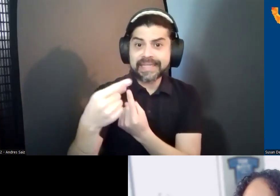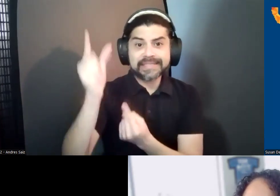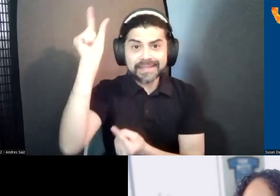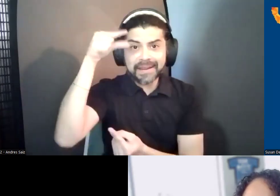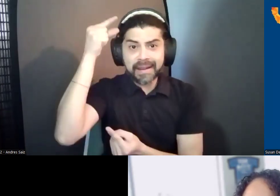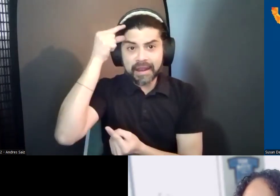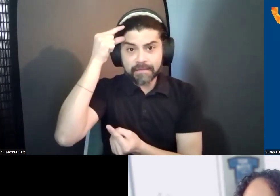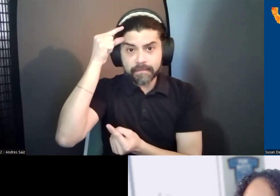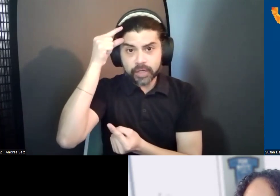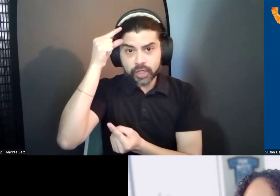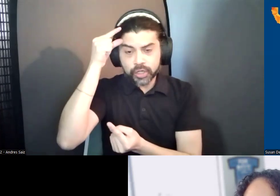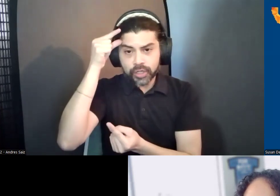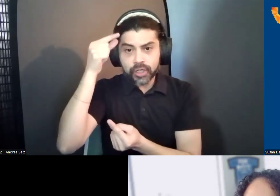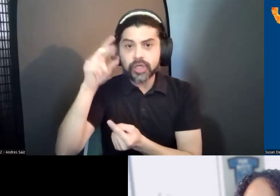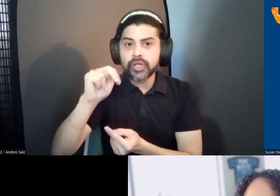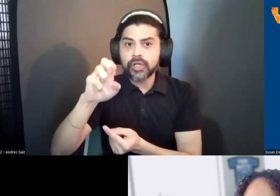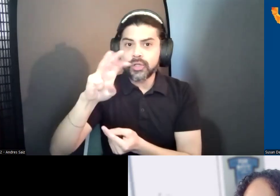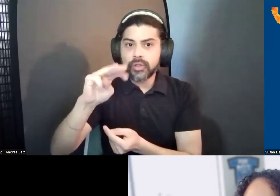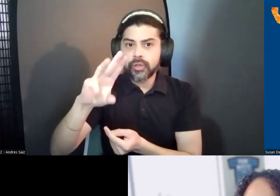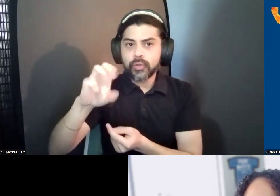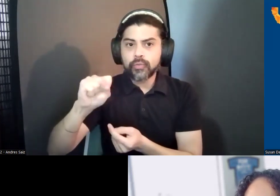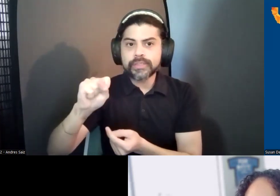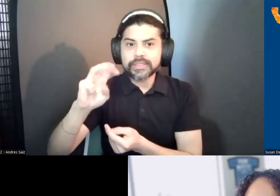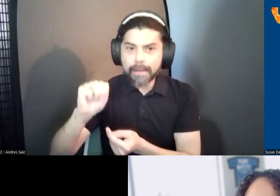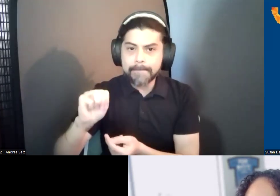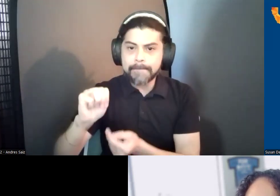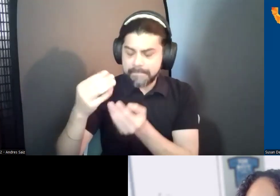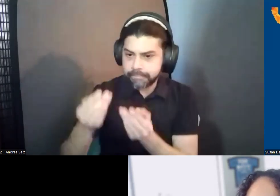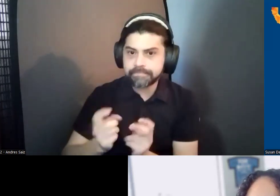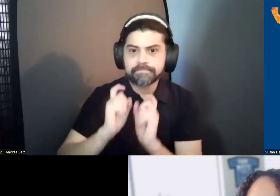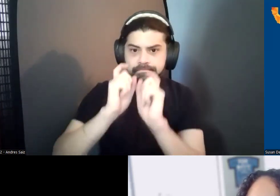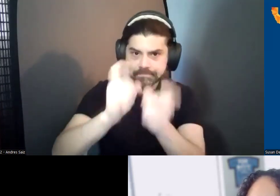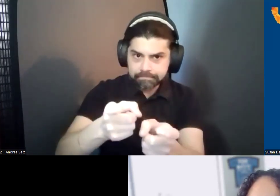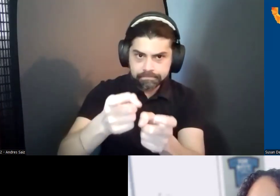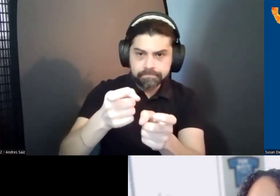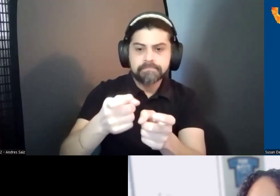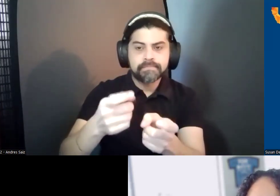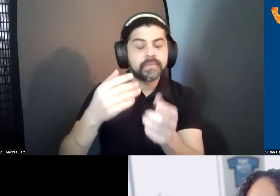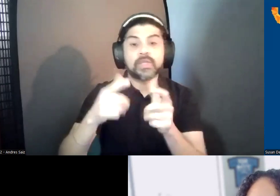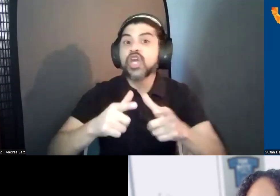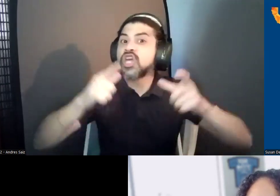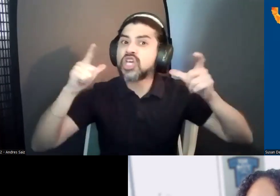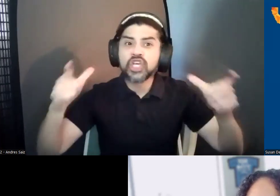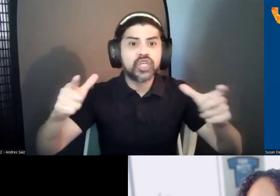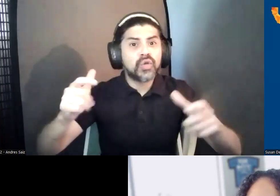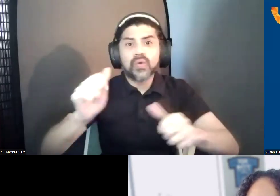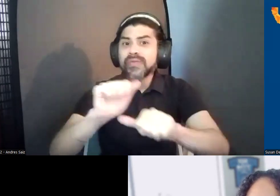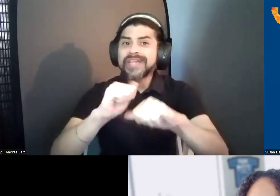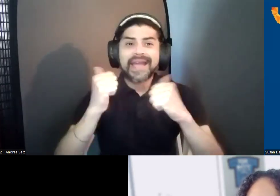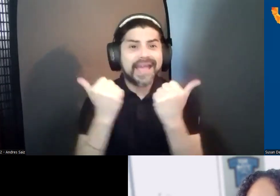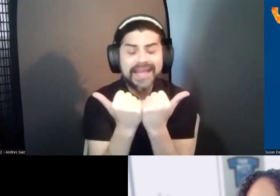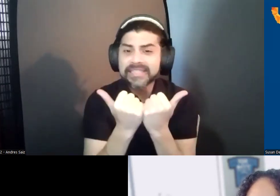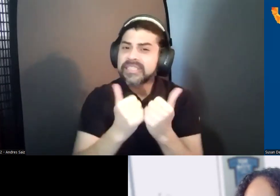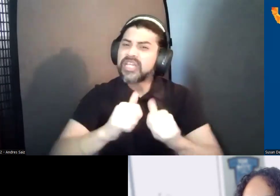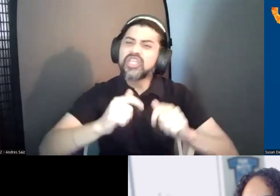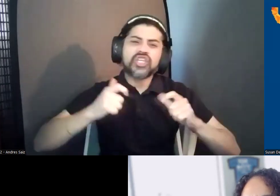lead a huge department with a huge agency with huge impact during